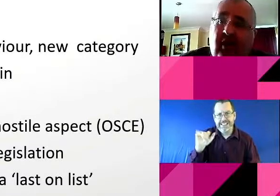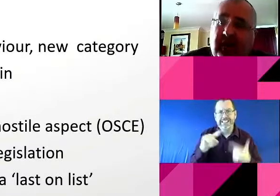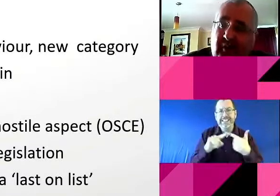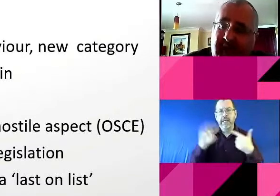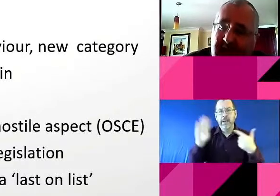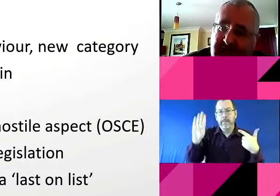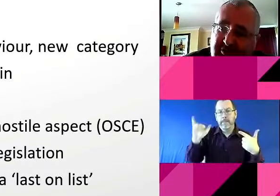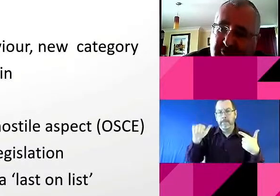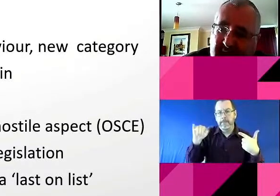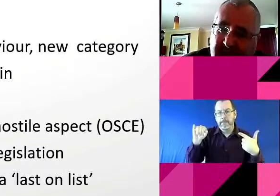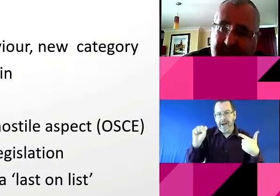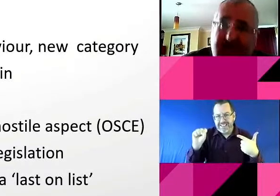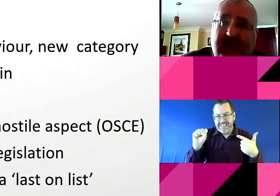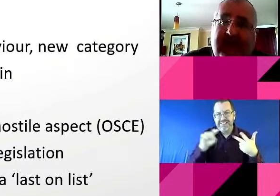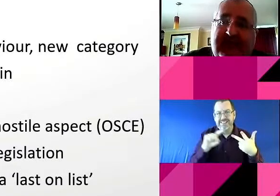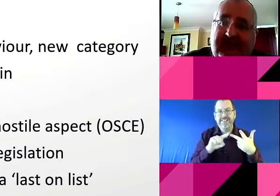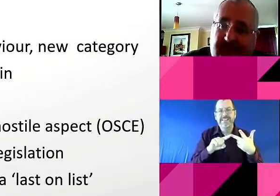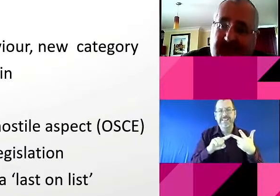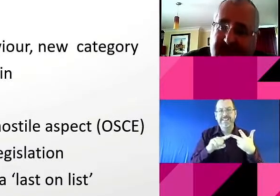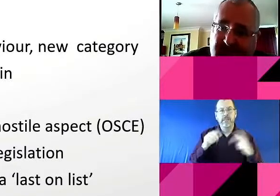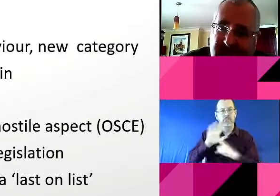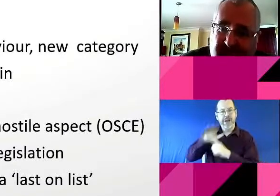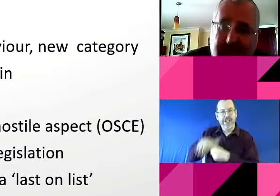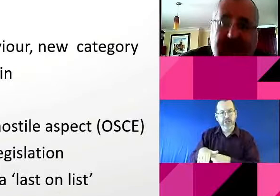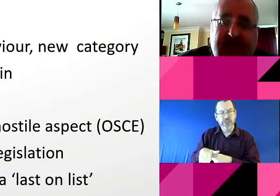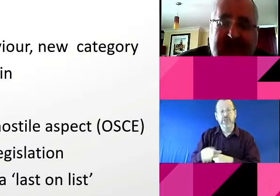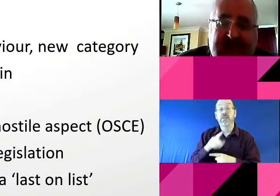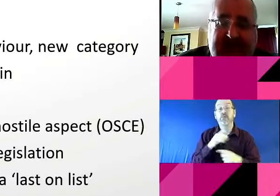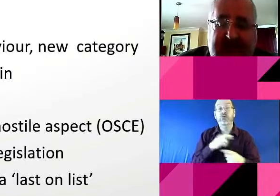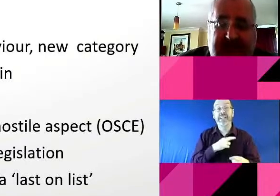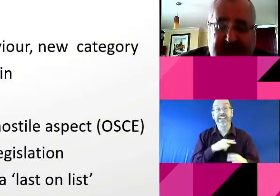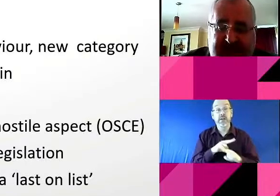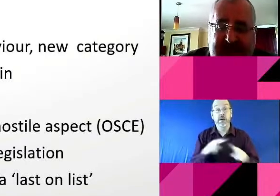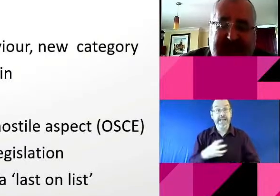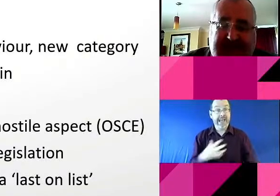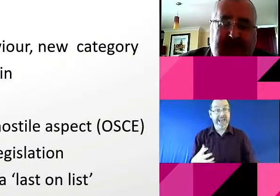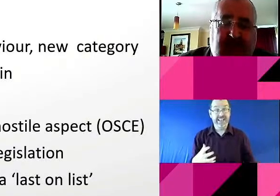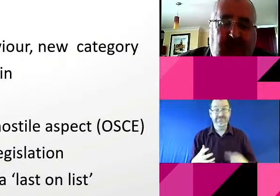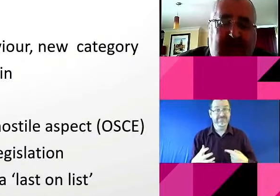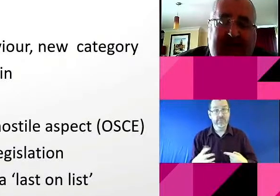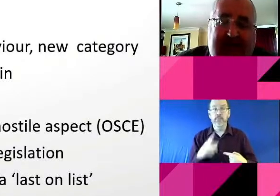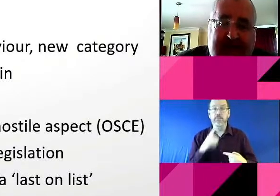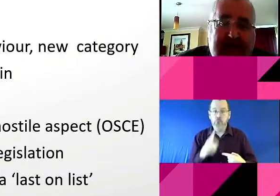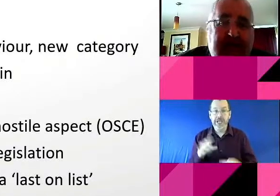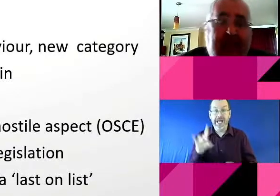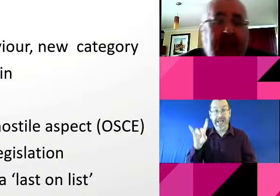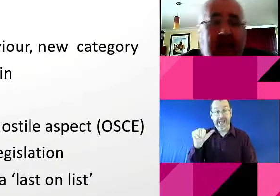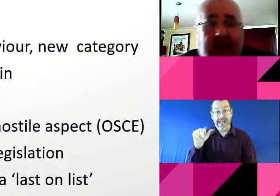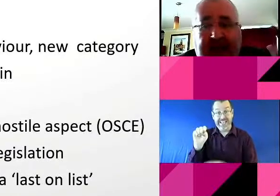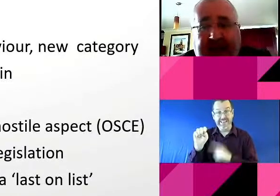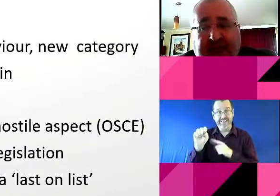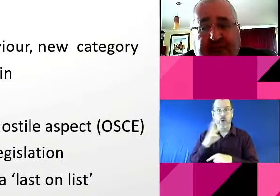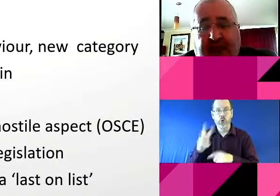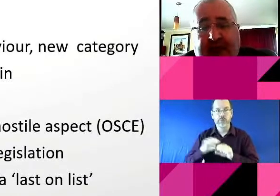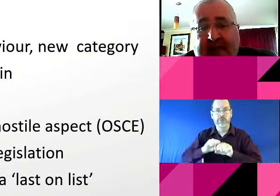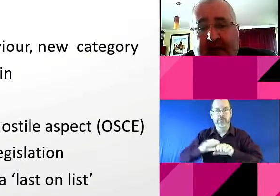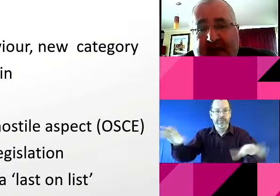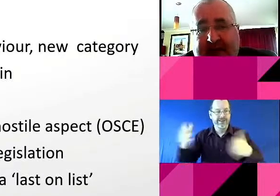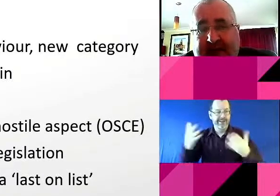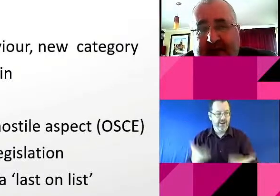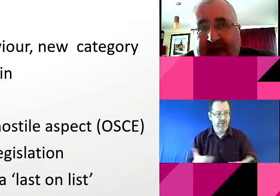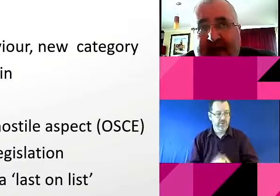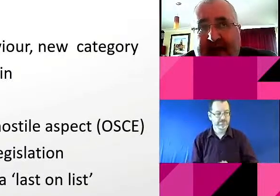hate, although hate crime is the popular term that has entered the lexicon more widely. Hate